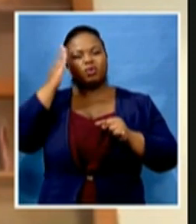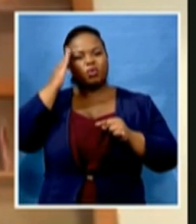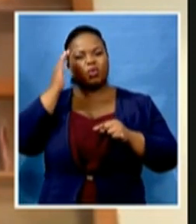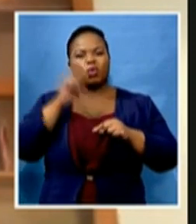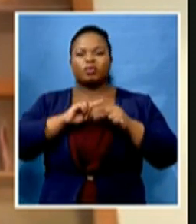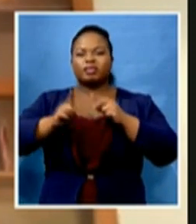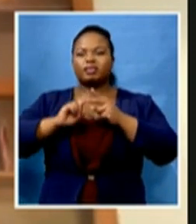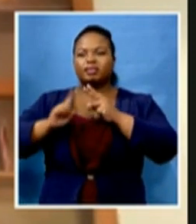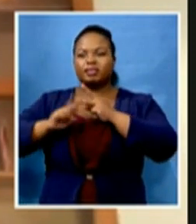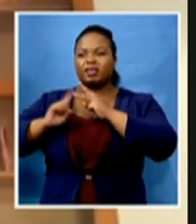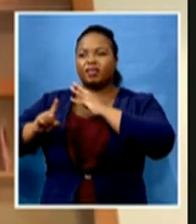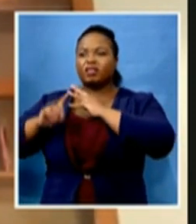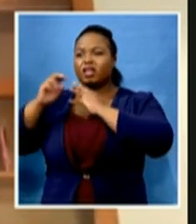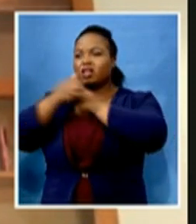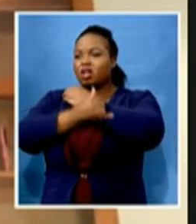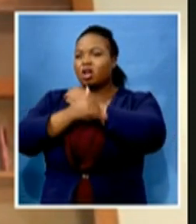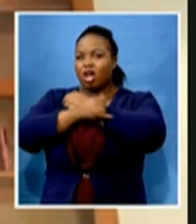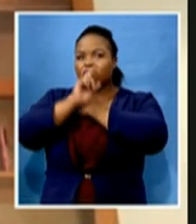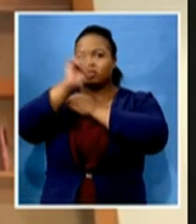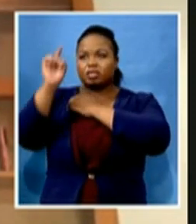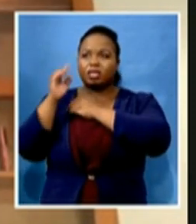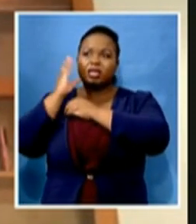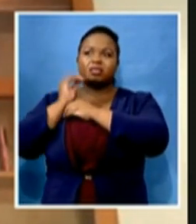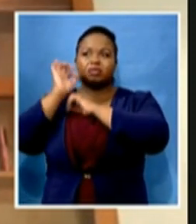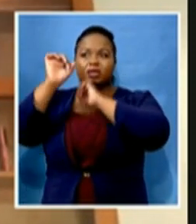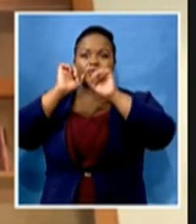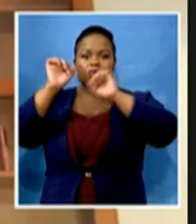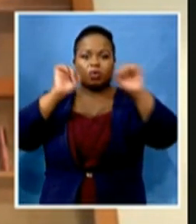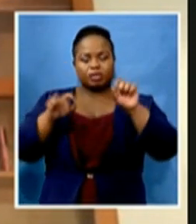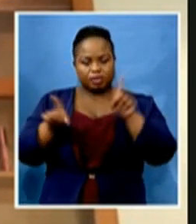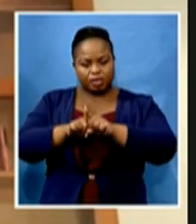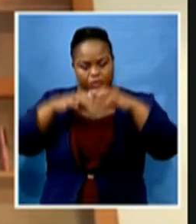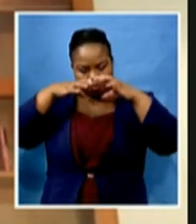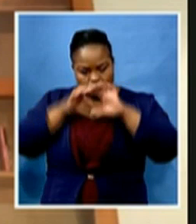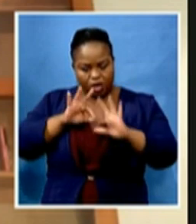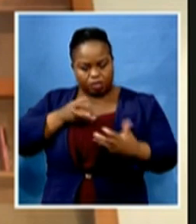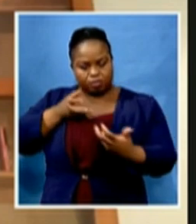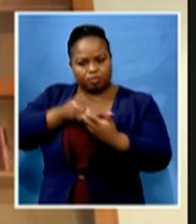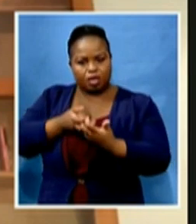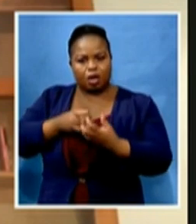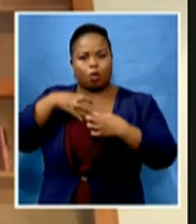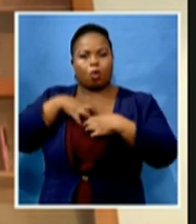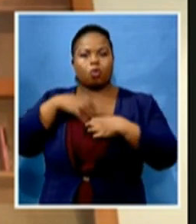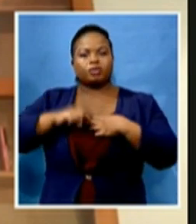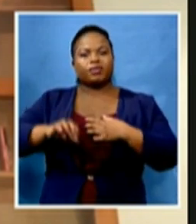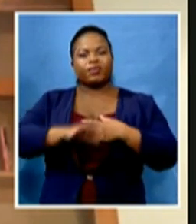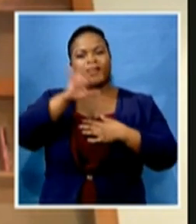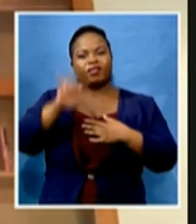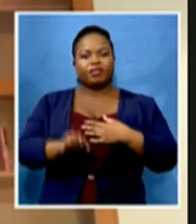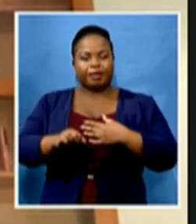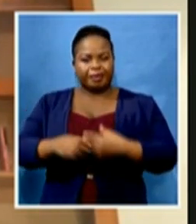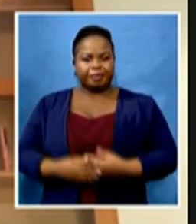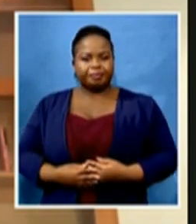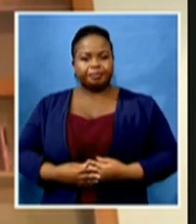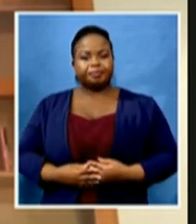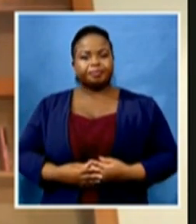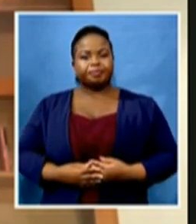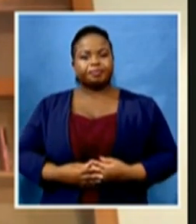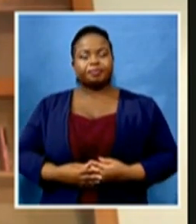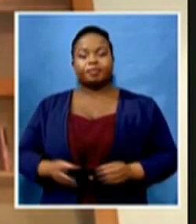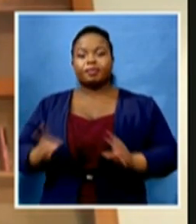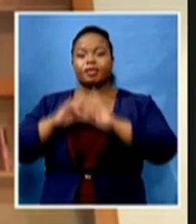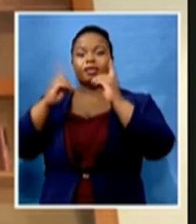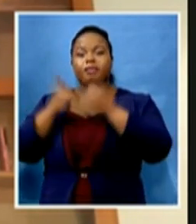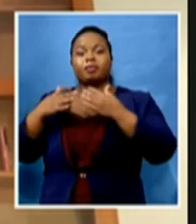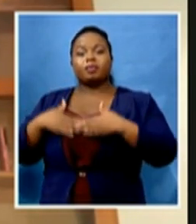as the Department of Health, we have learned from various countries to look at what is the best way